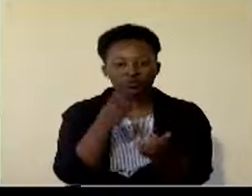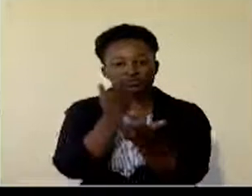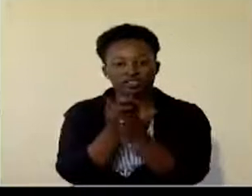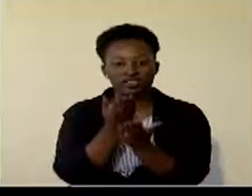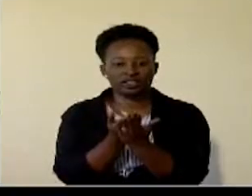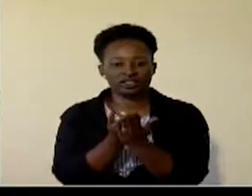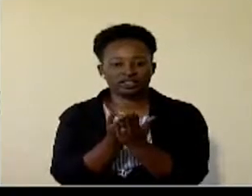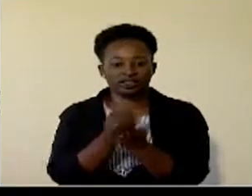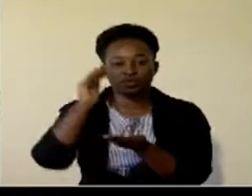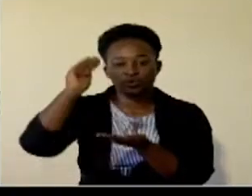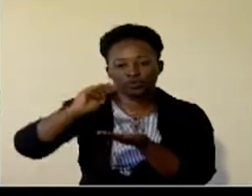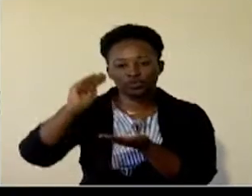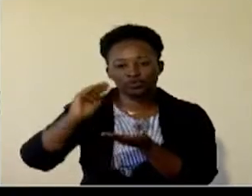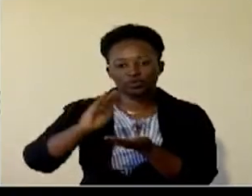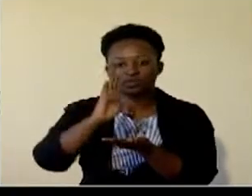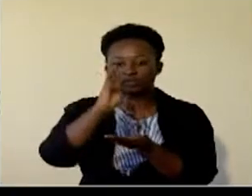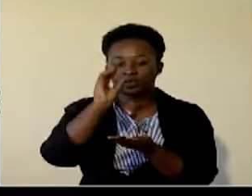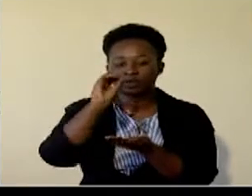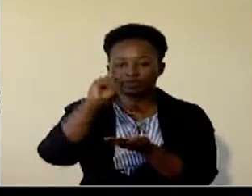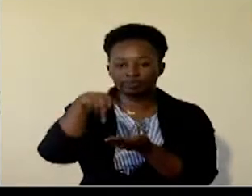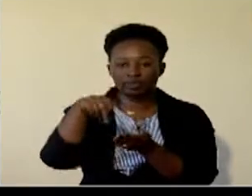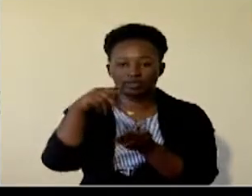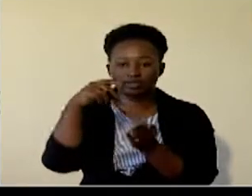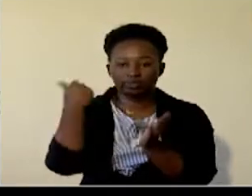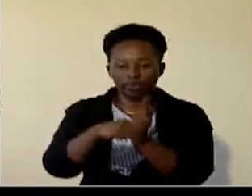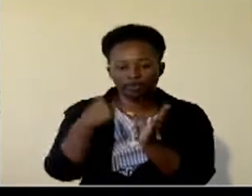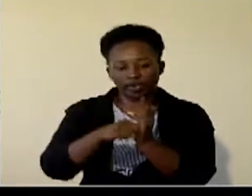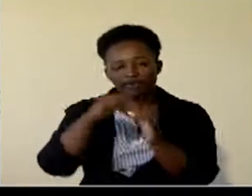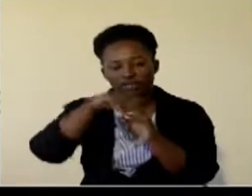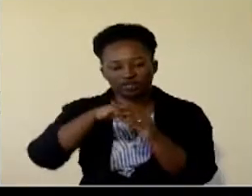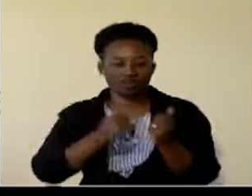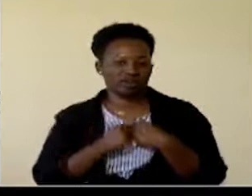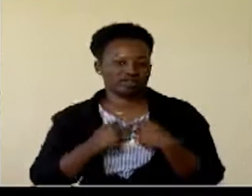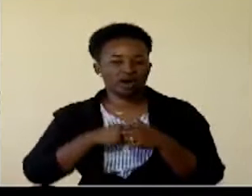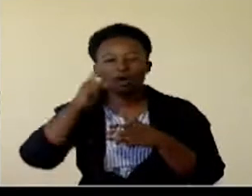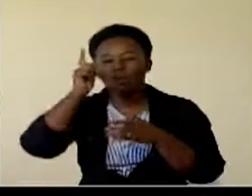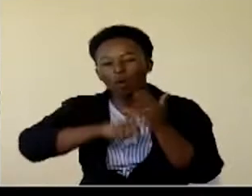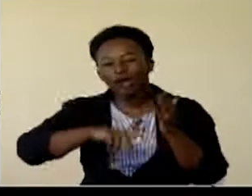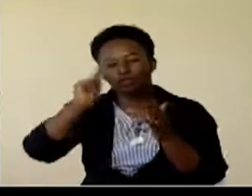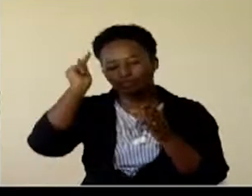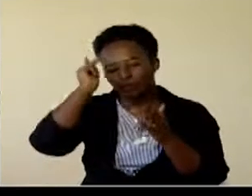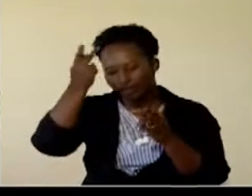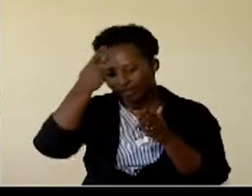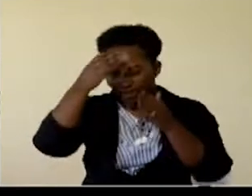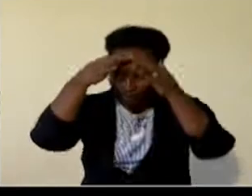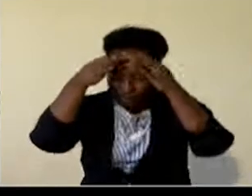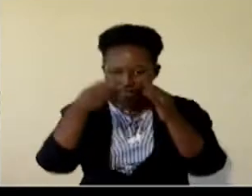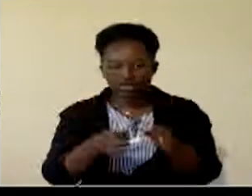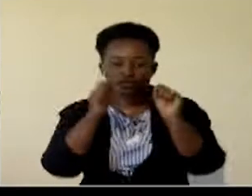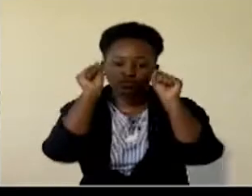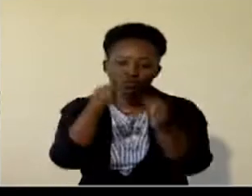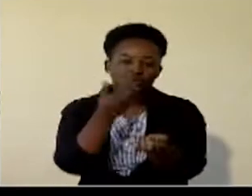suggest to reduce balance of payment problems in Rwanda? What policy measures would you